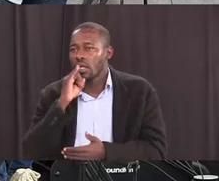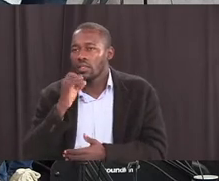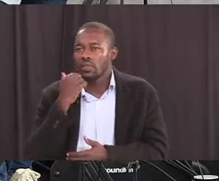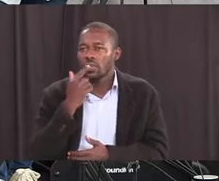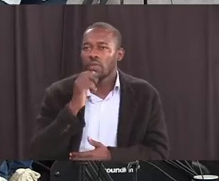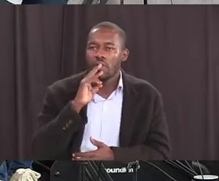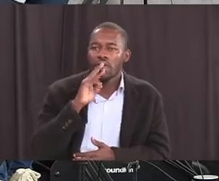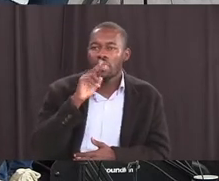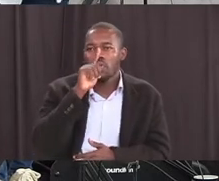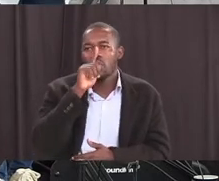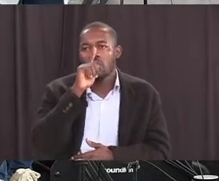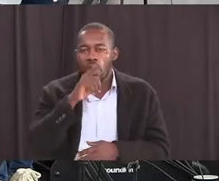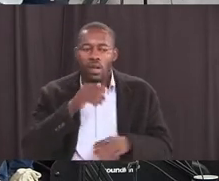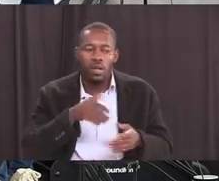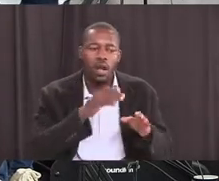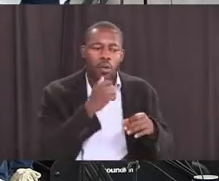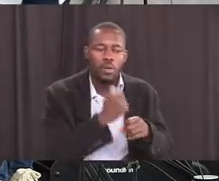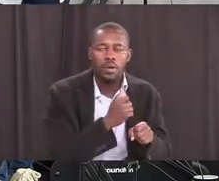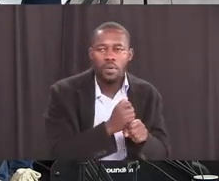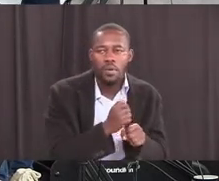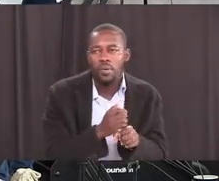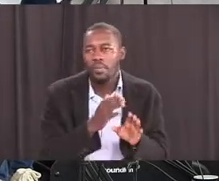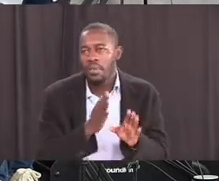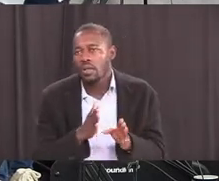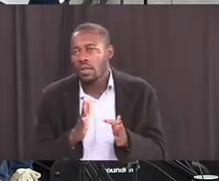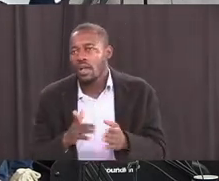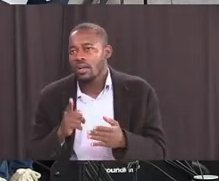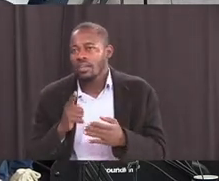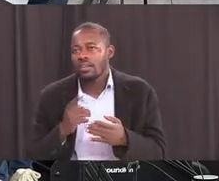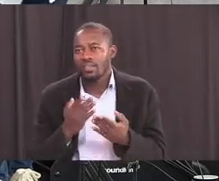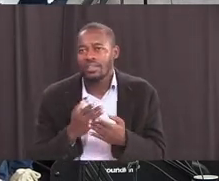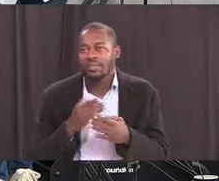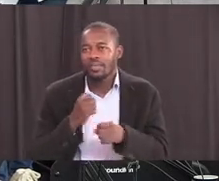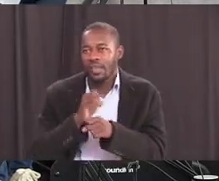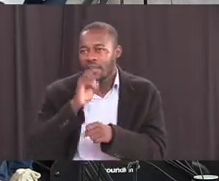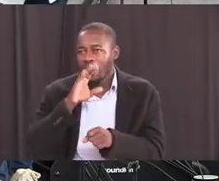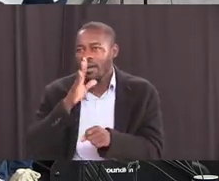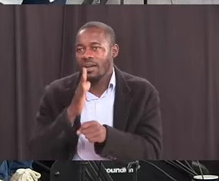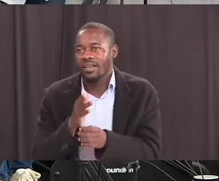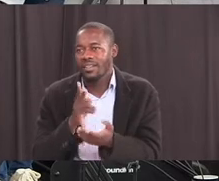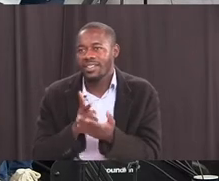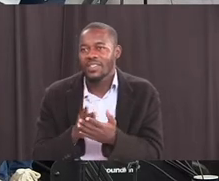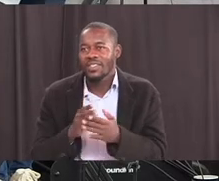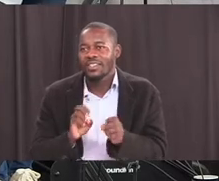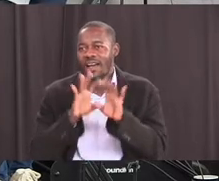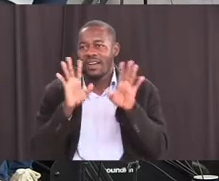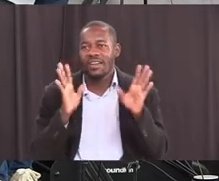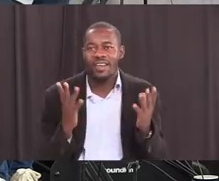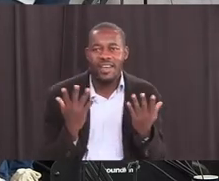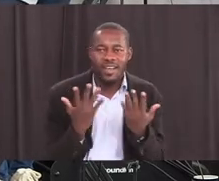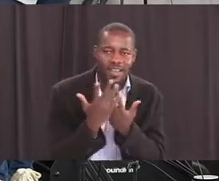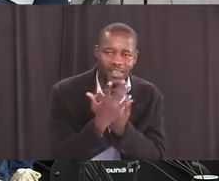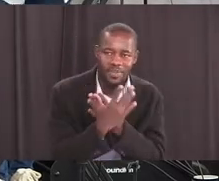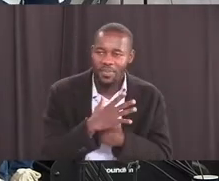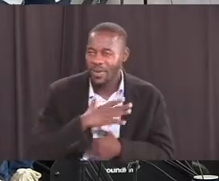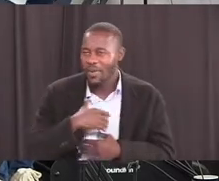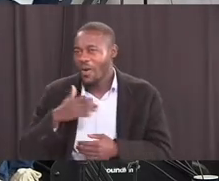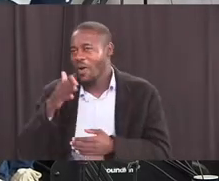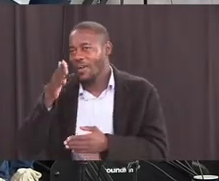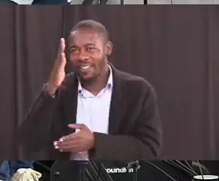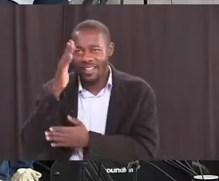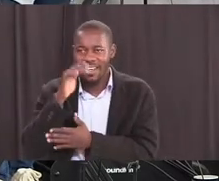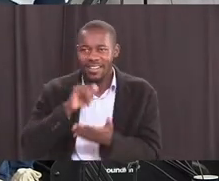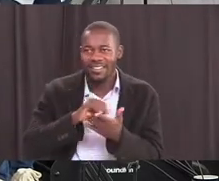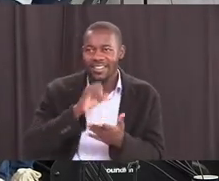are. You are waymaker, miracle worker, promise keeper, light in the darkness, my